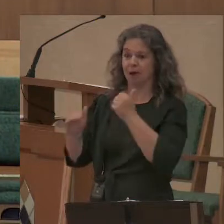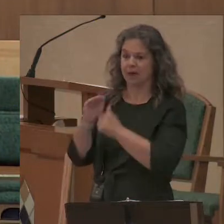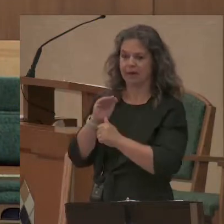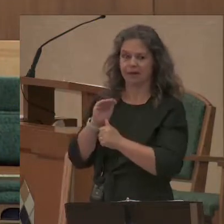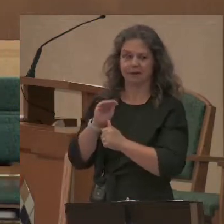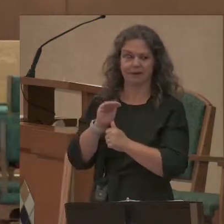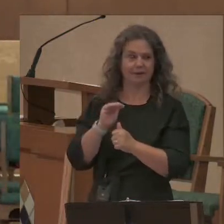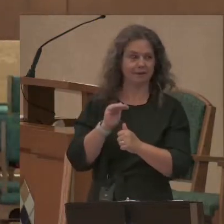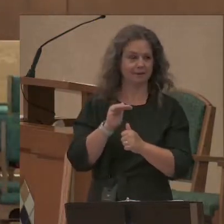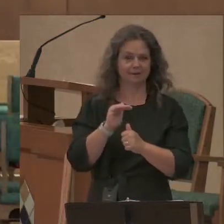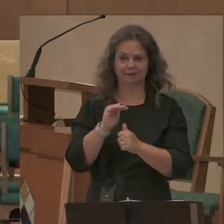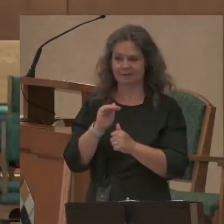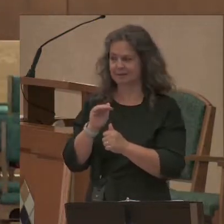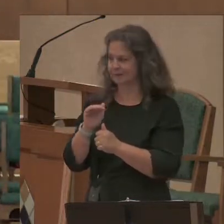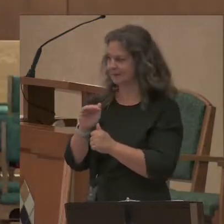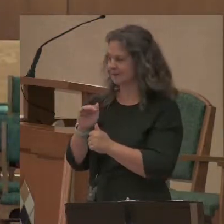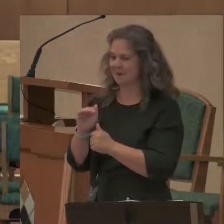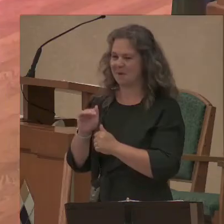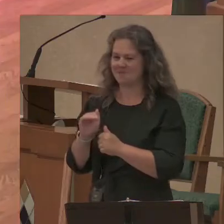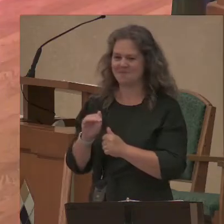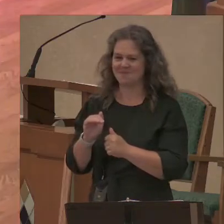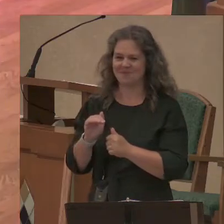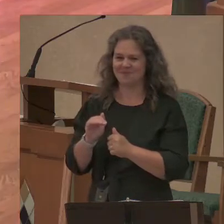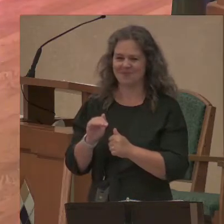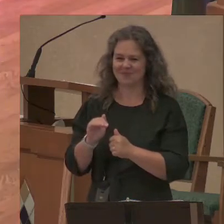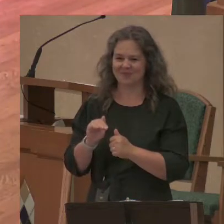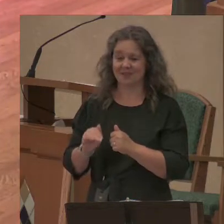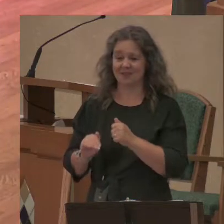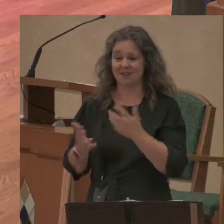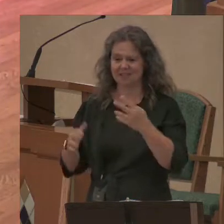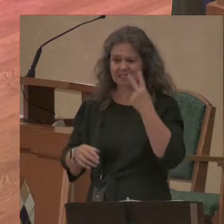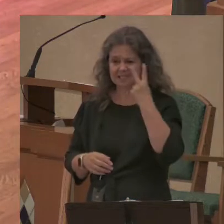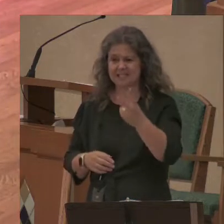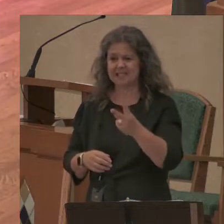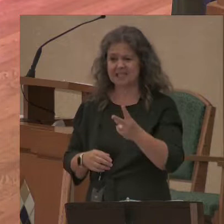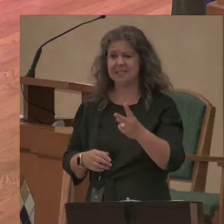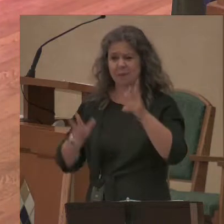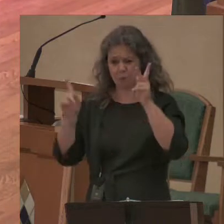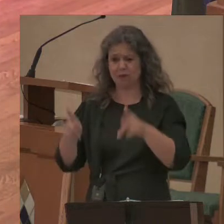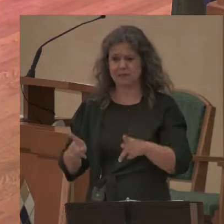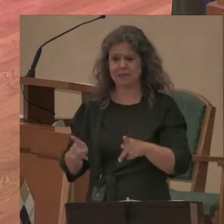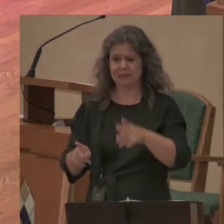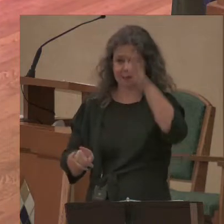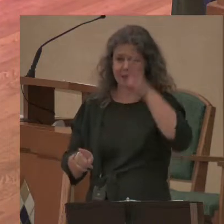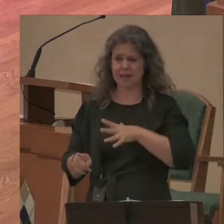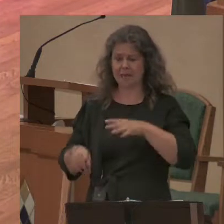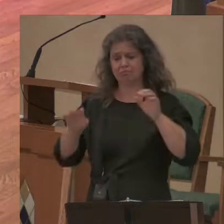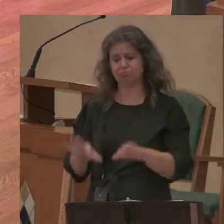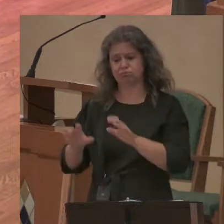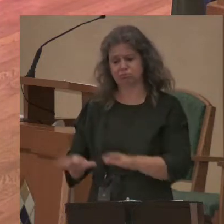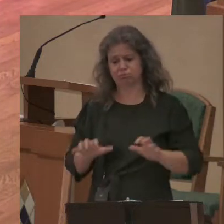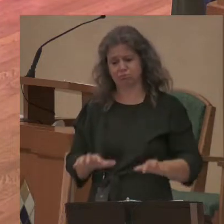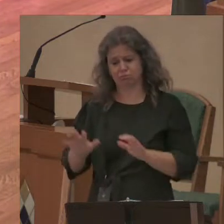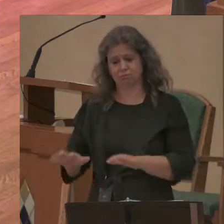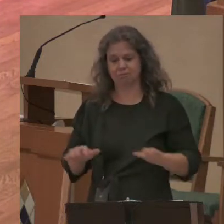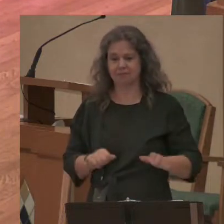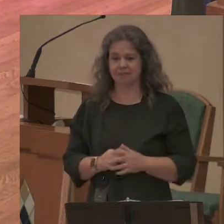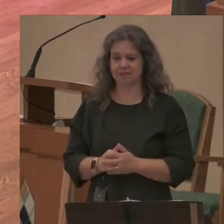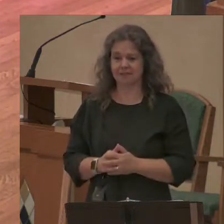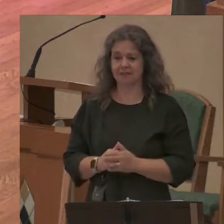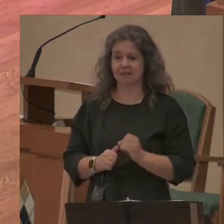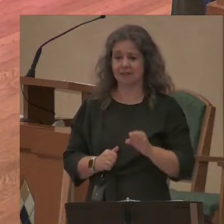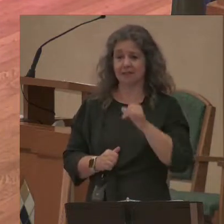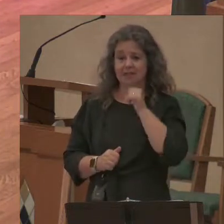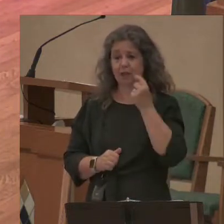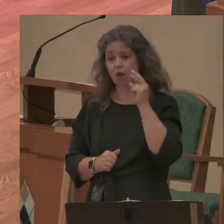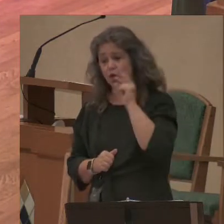hiding. So, now, did you see him earlier? Do you remember seeing him over there? And if you didn't happen to look